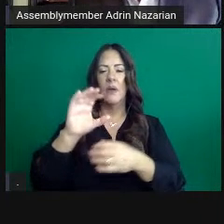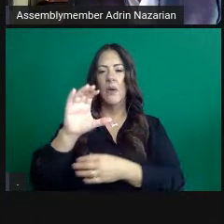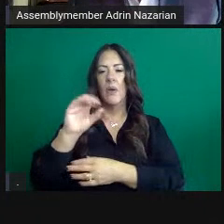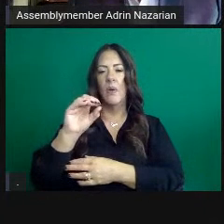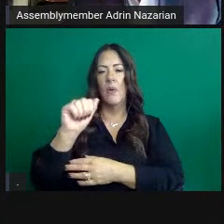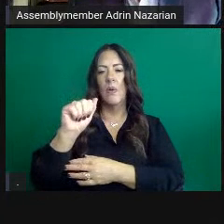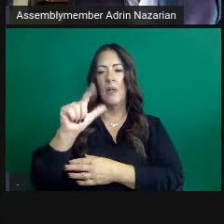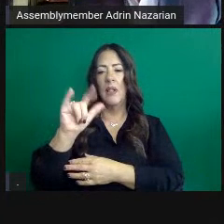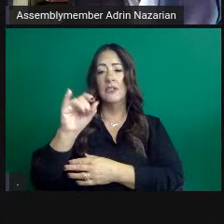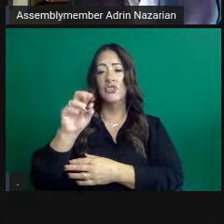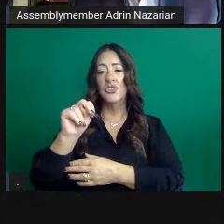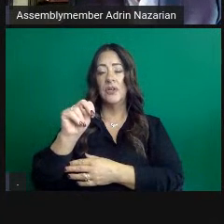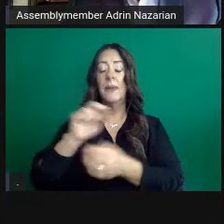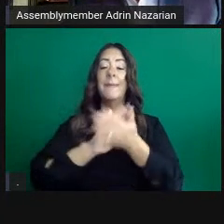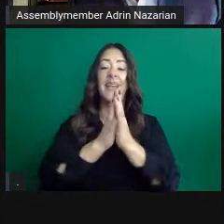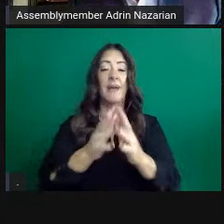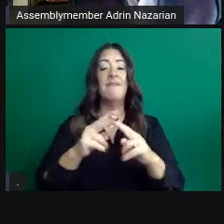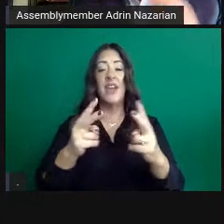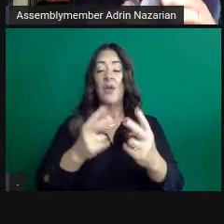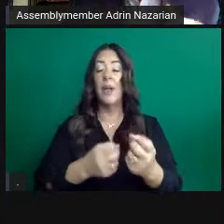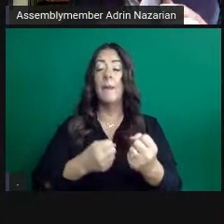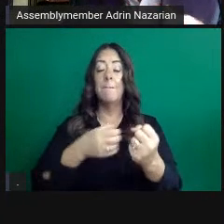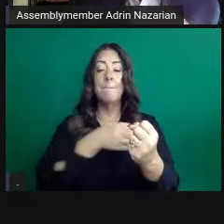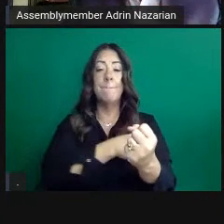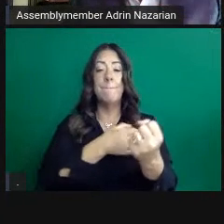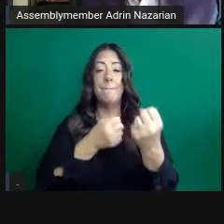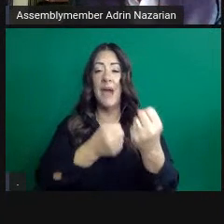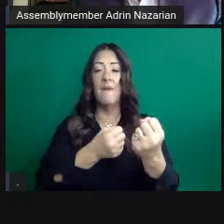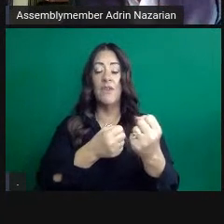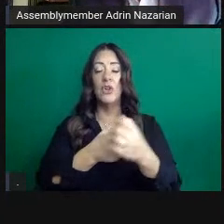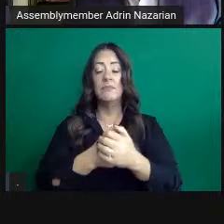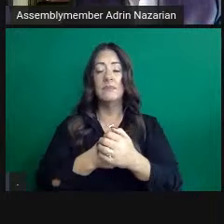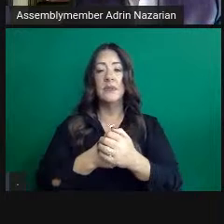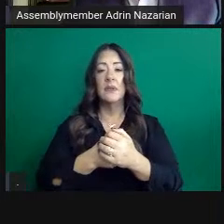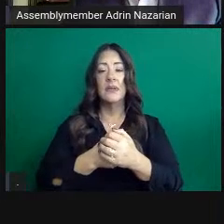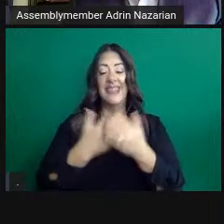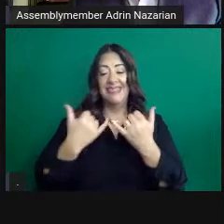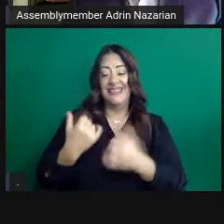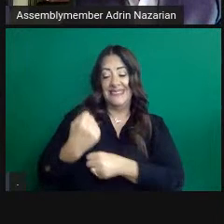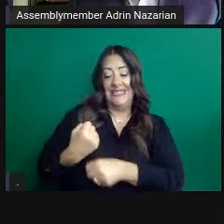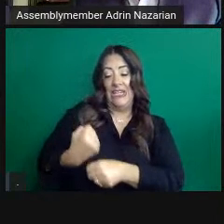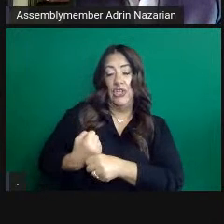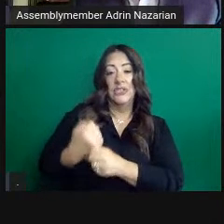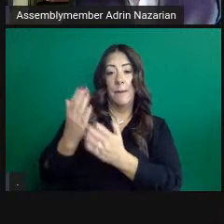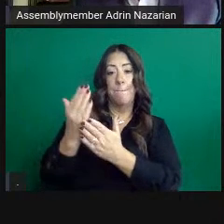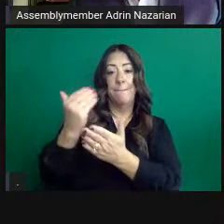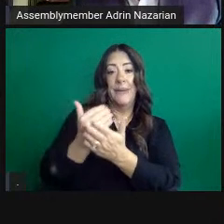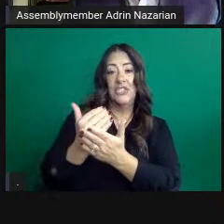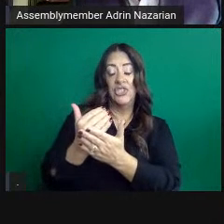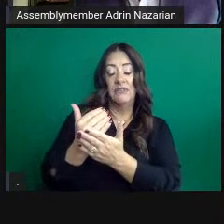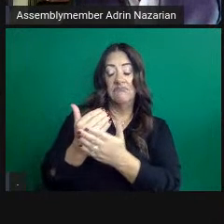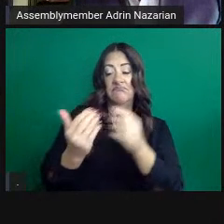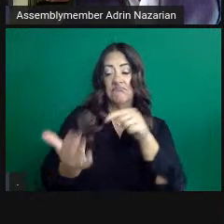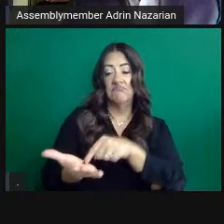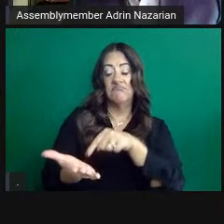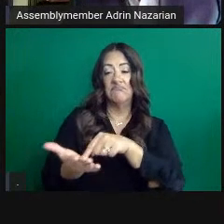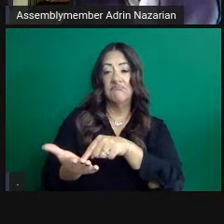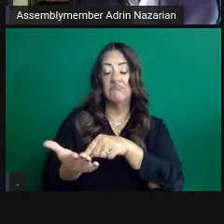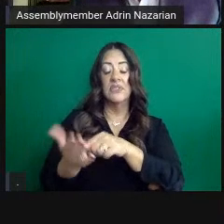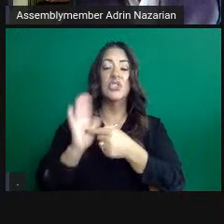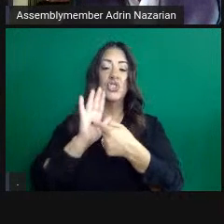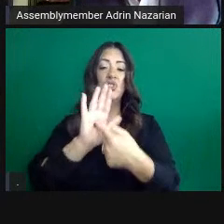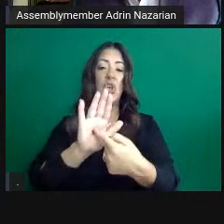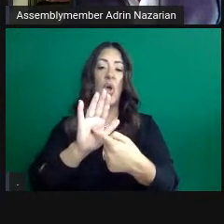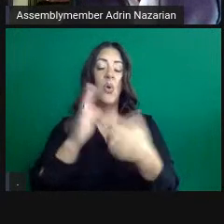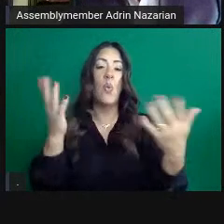making sure that this current year's budget what reflected the needs of the